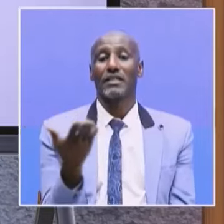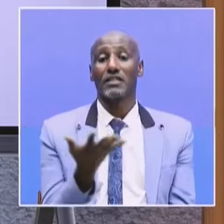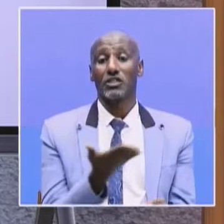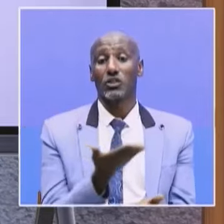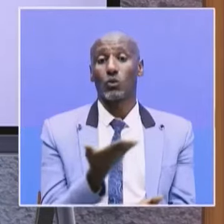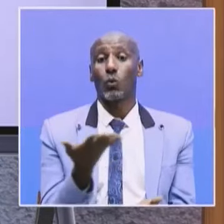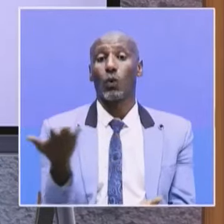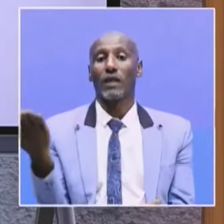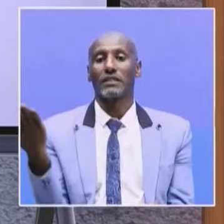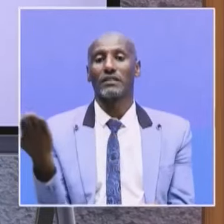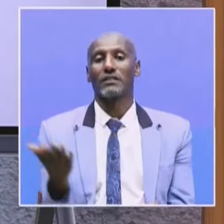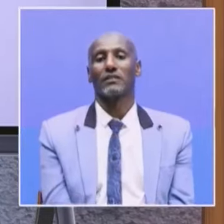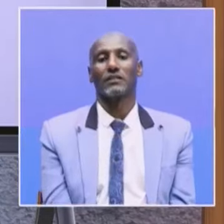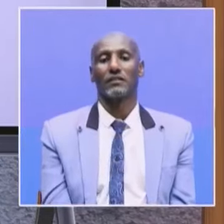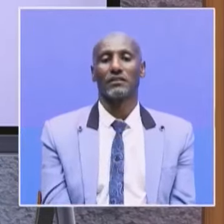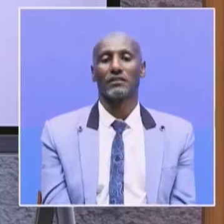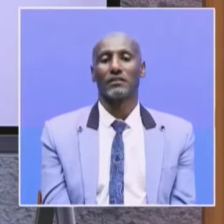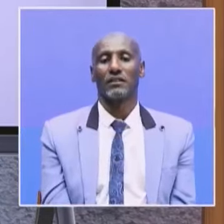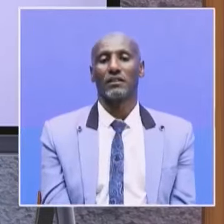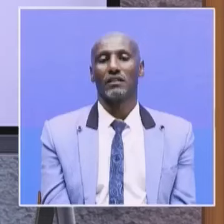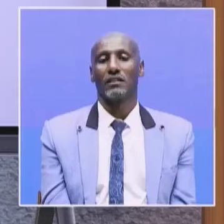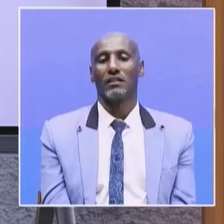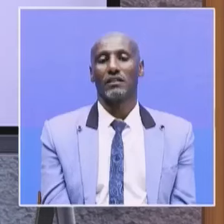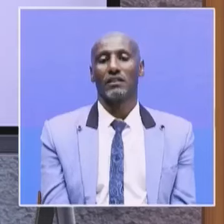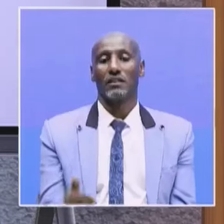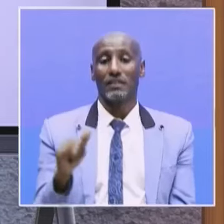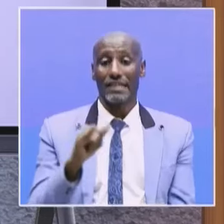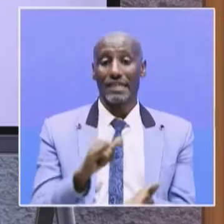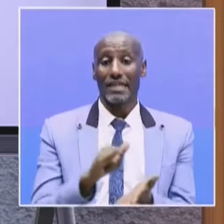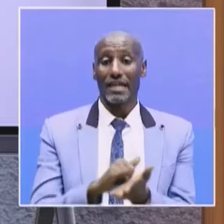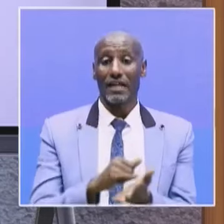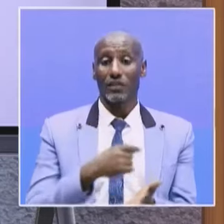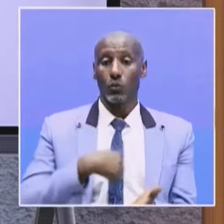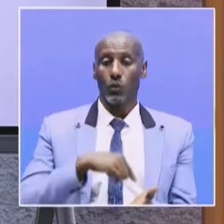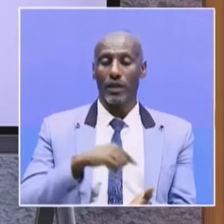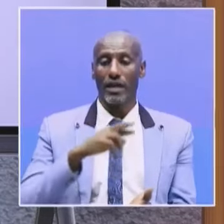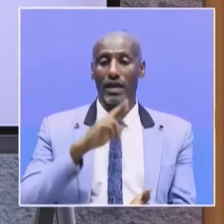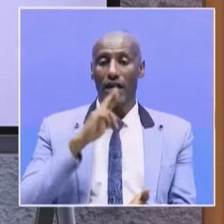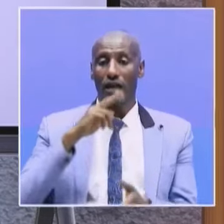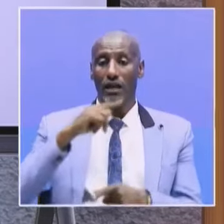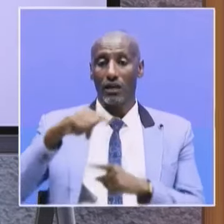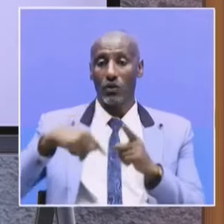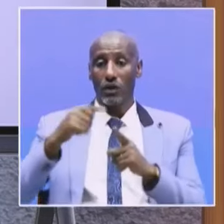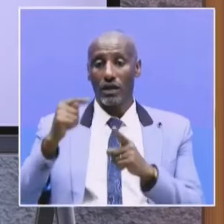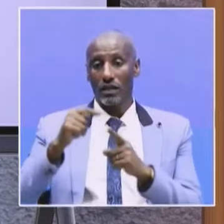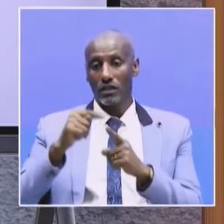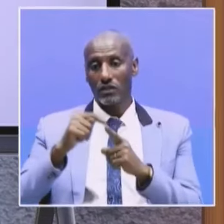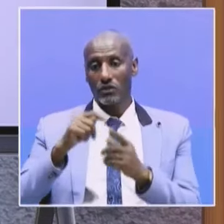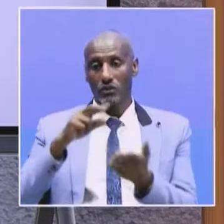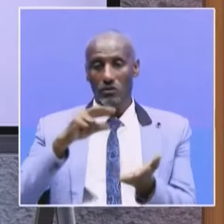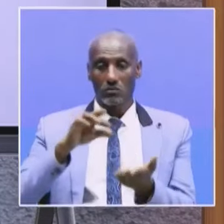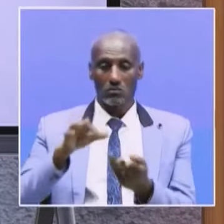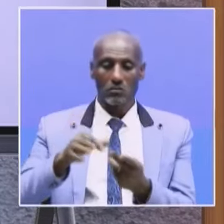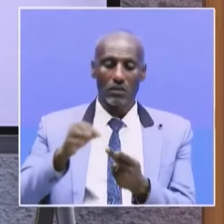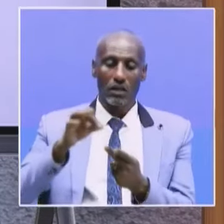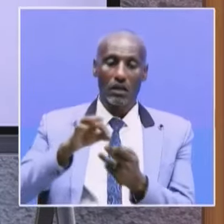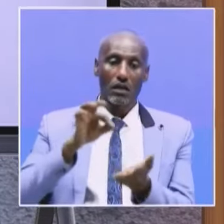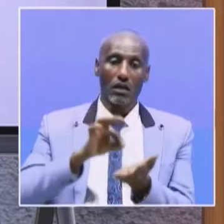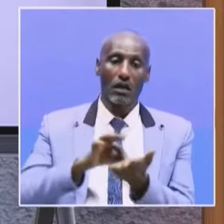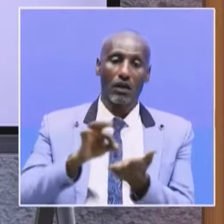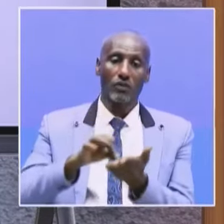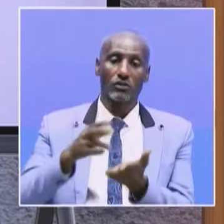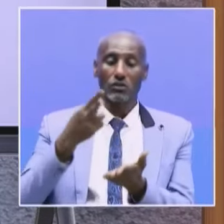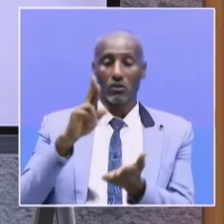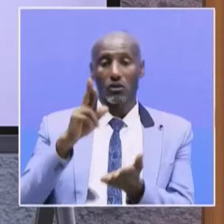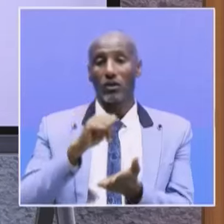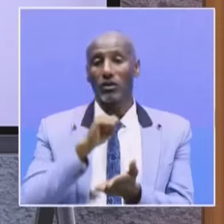That's what we call quantity that we are going to count or not. Before start this lesson, students,